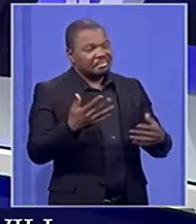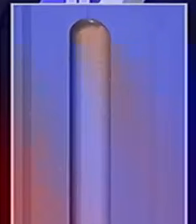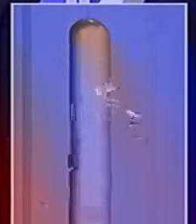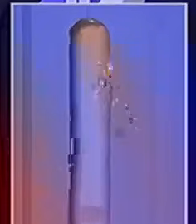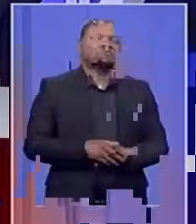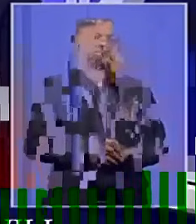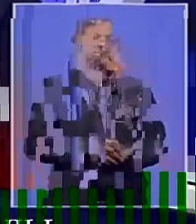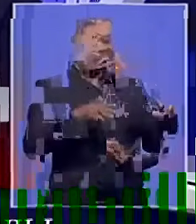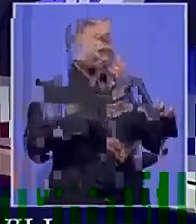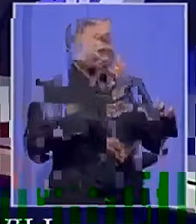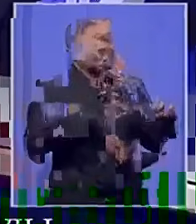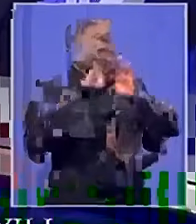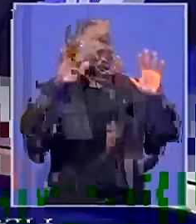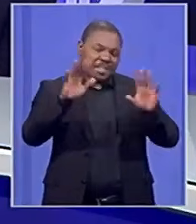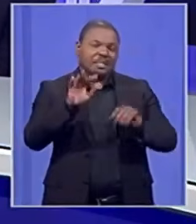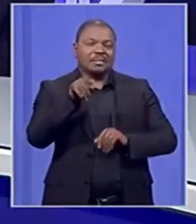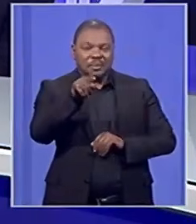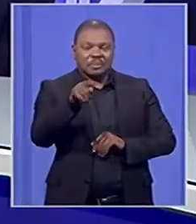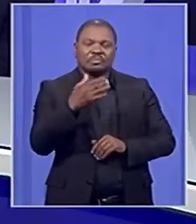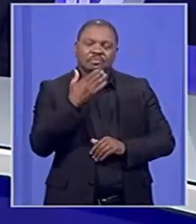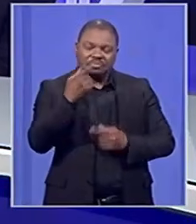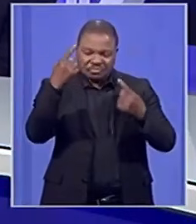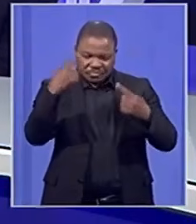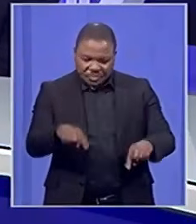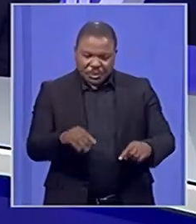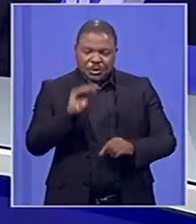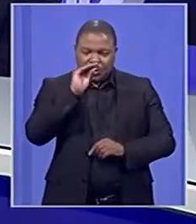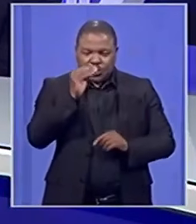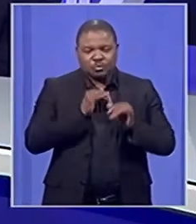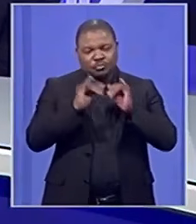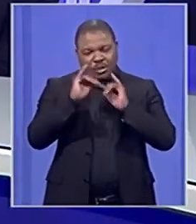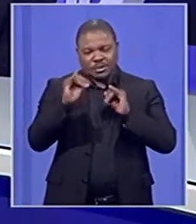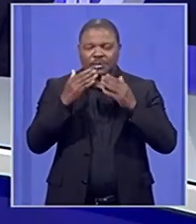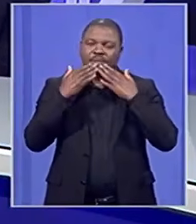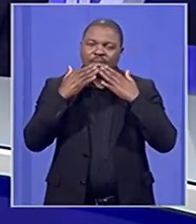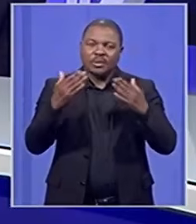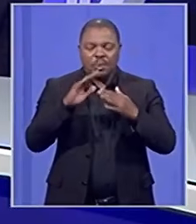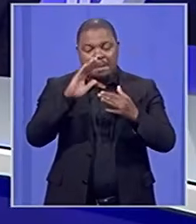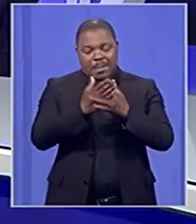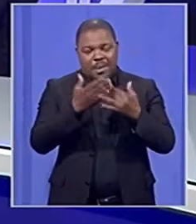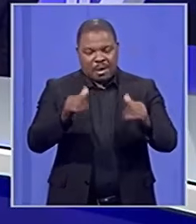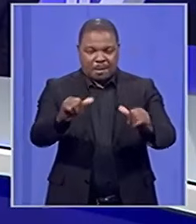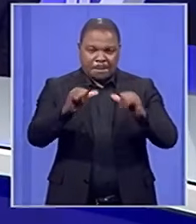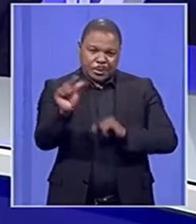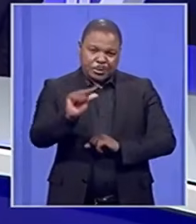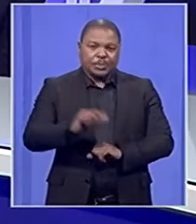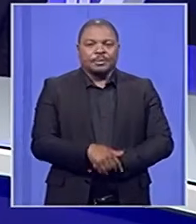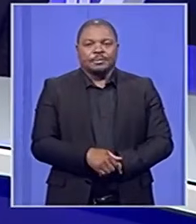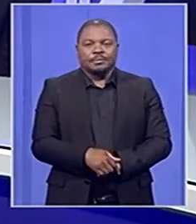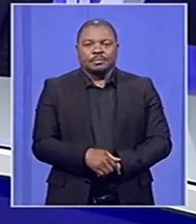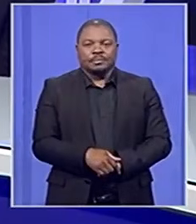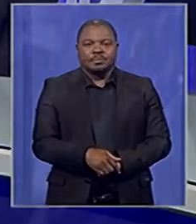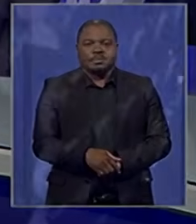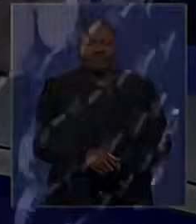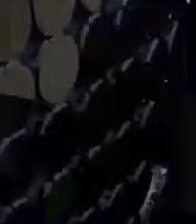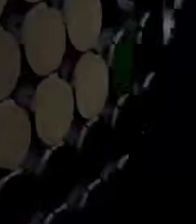boqhetseke o bile ka kwano le rona ba phesentsa kgaso Mohi a re le ba kwa mabenkeleng re khutla.